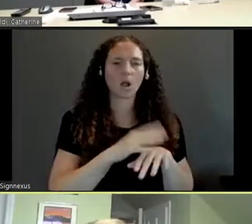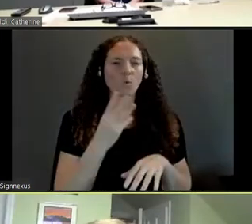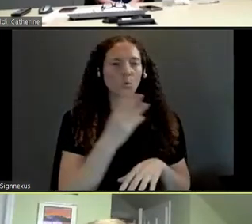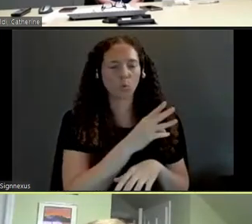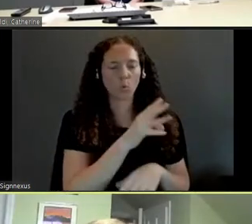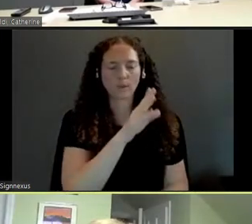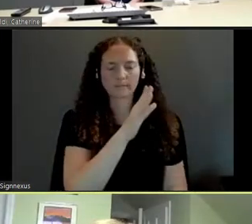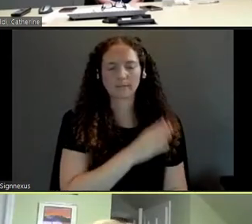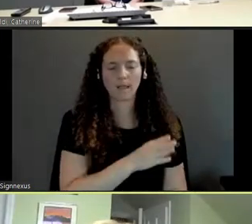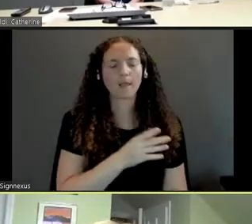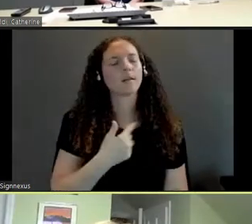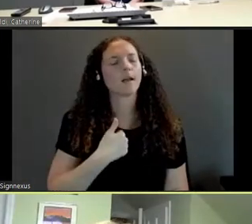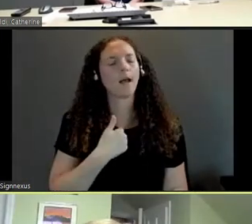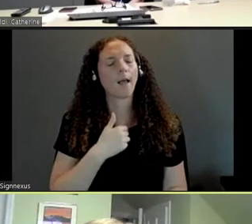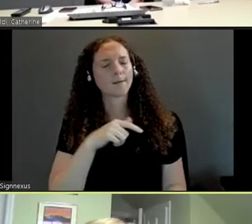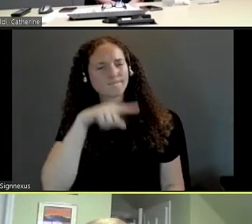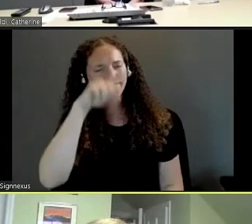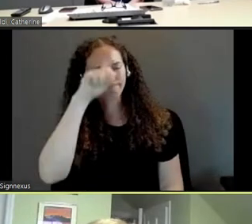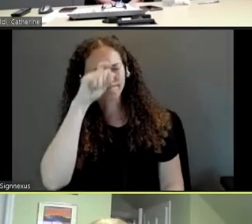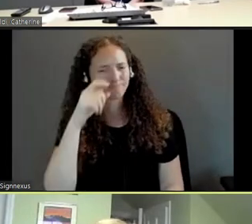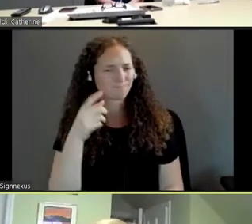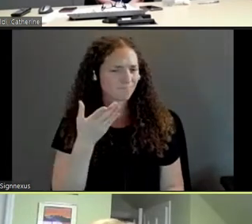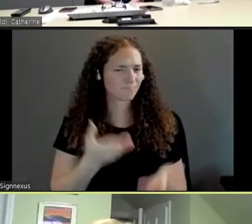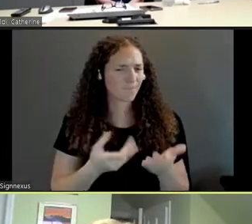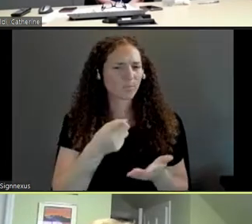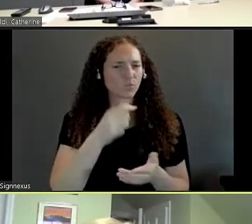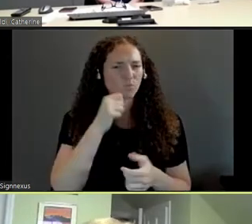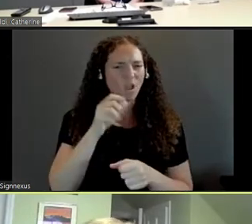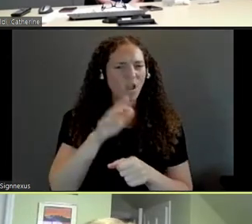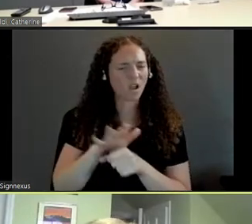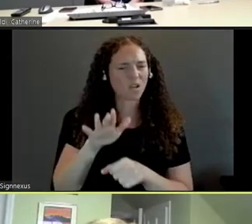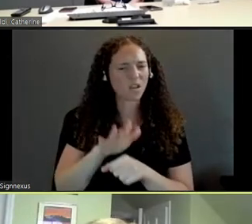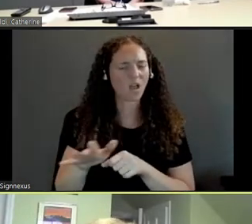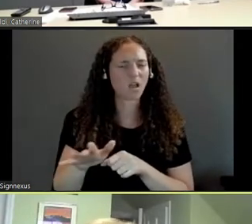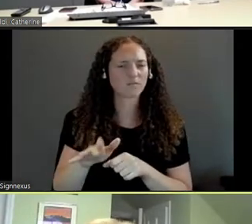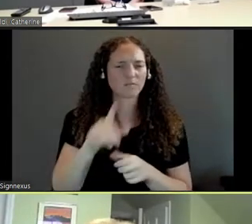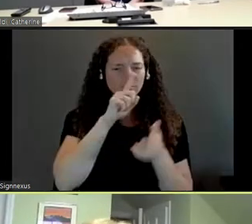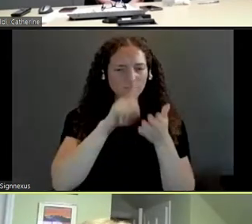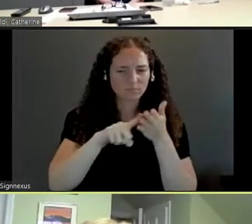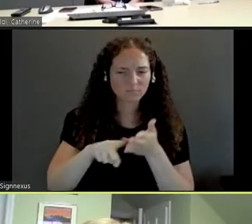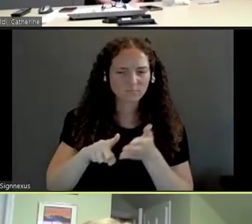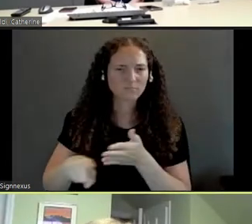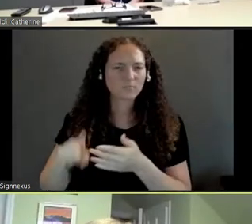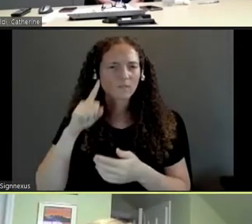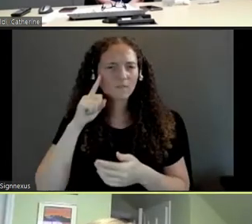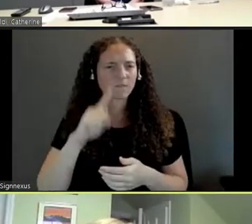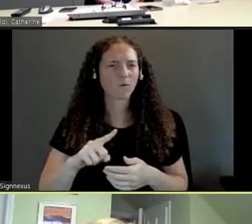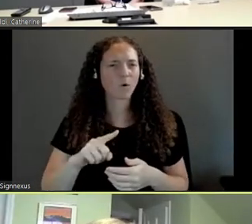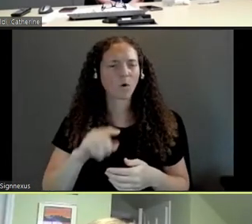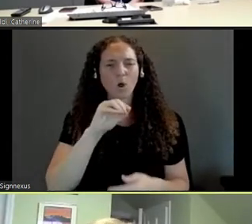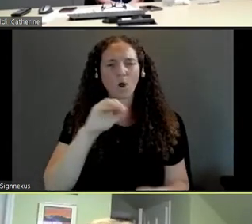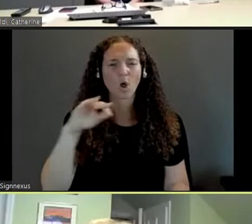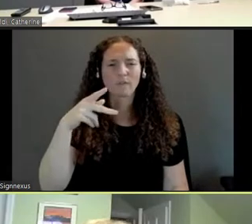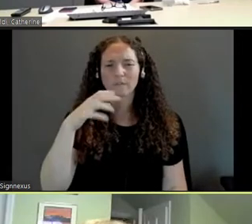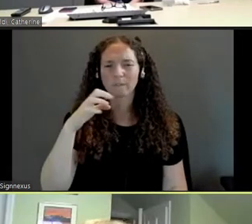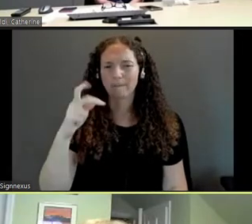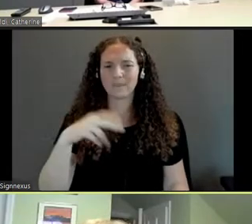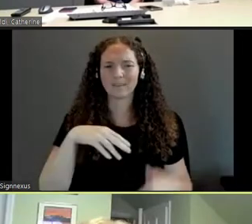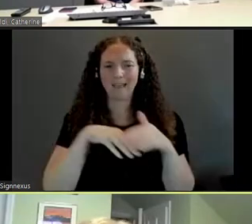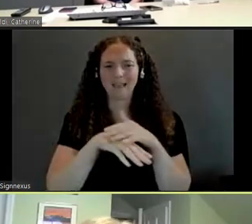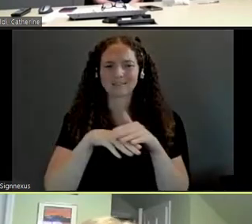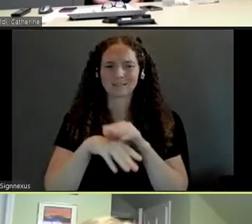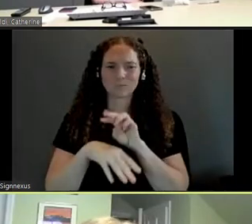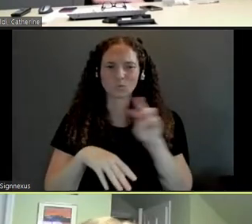research regarding the demand for off-peak East Side access to justify reducing the Penn